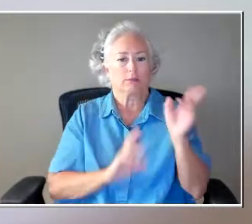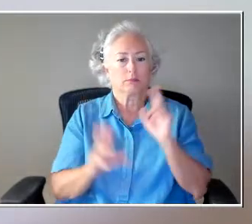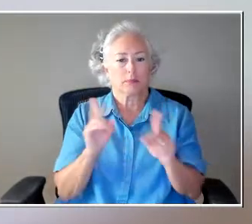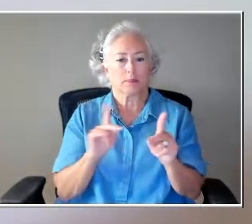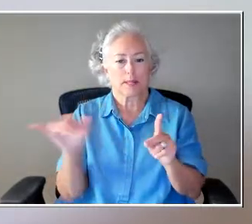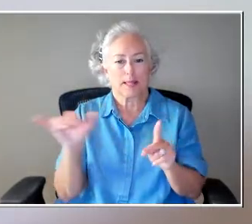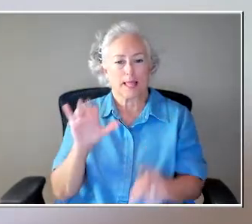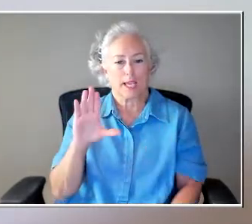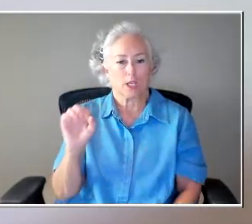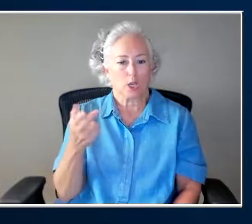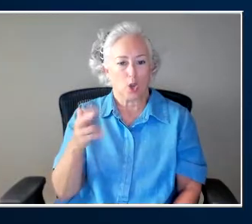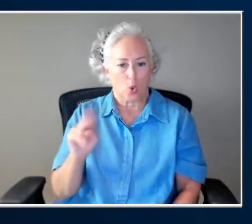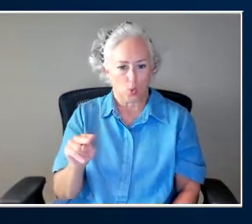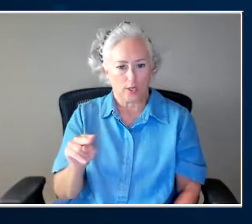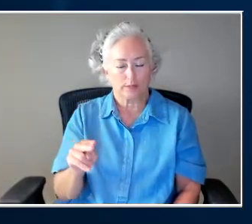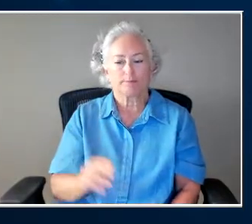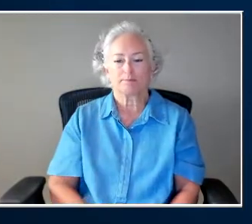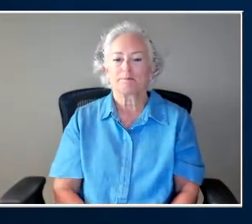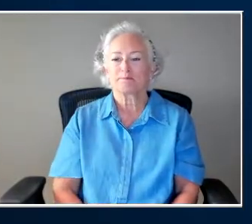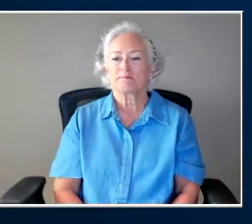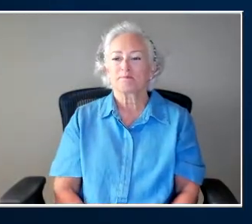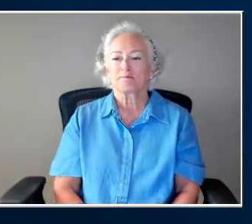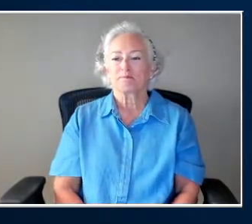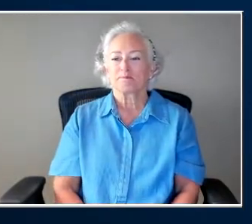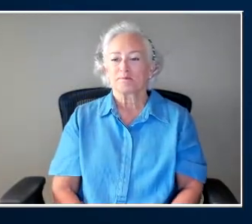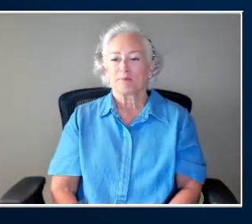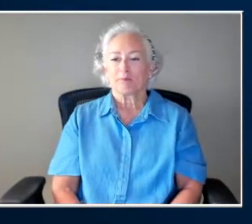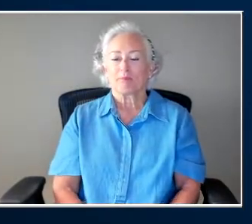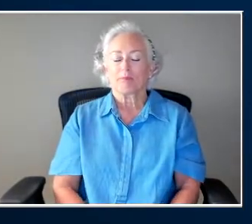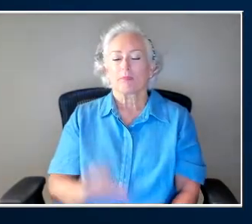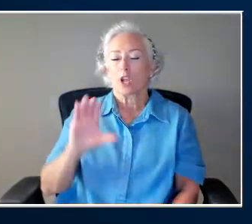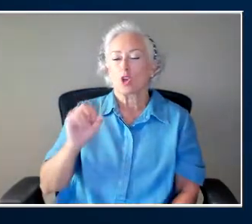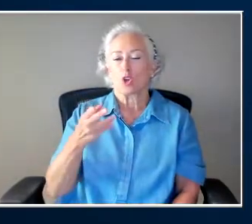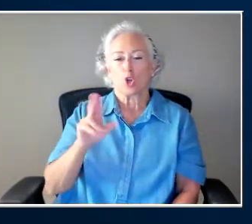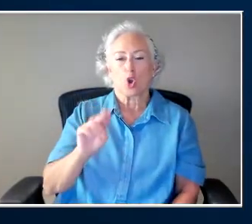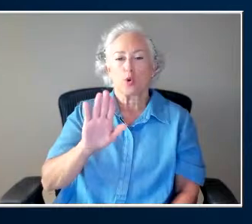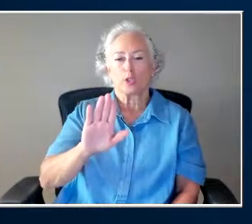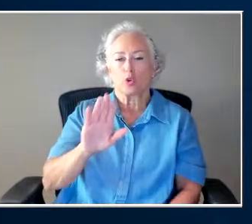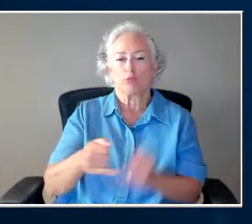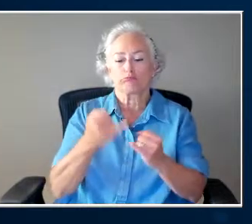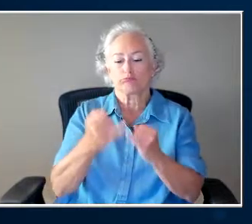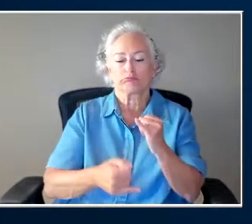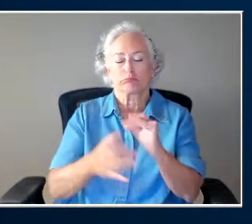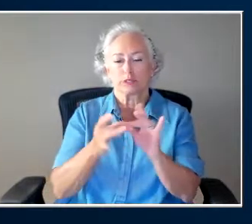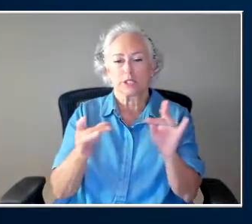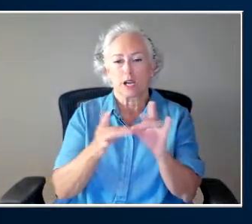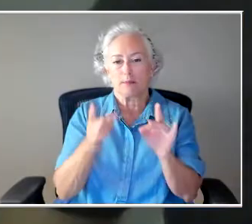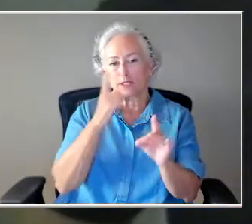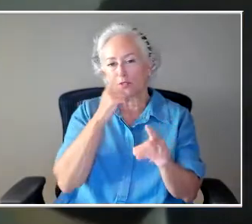want to do. And Cohen, what would your message be to people who are watching this program?